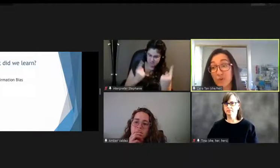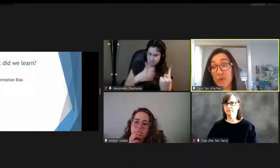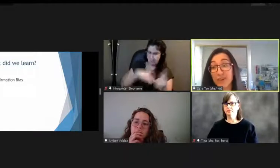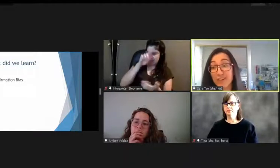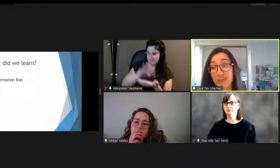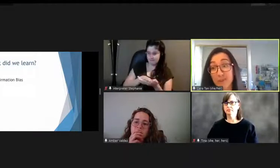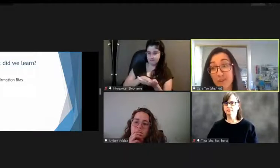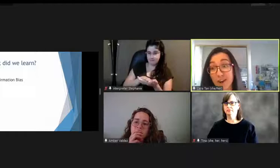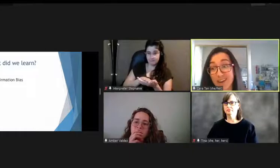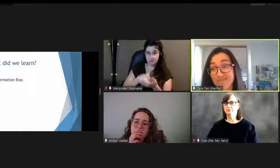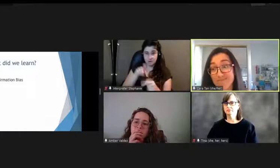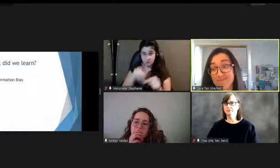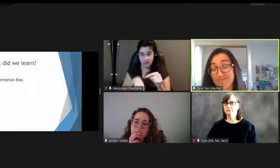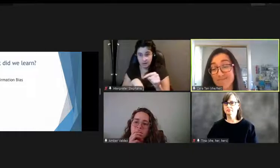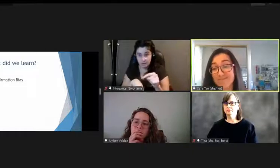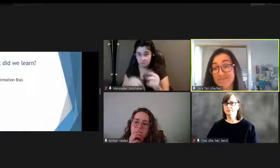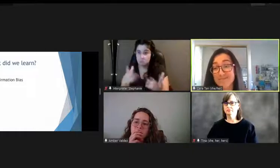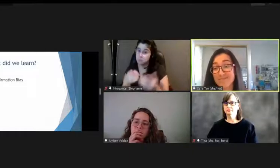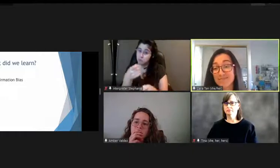you might actually be right.